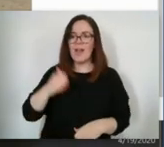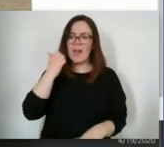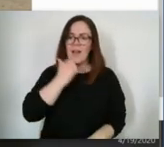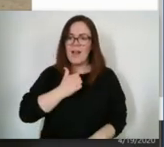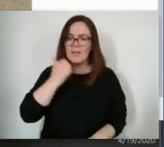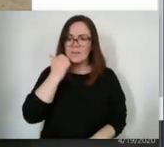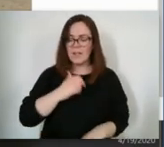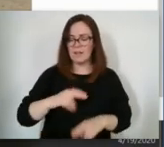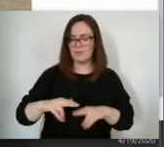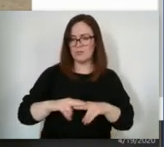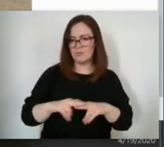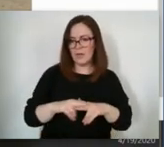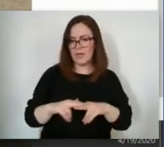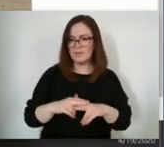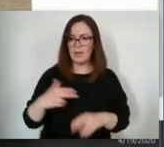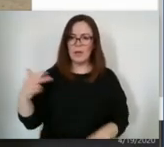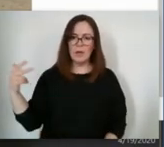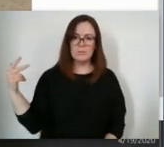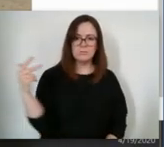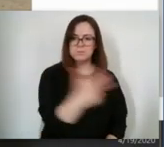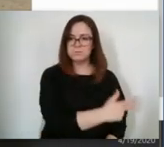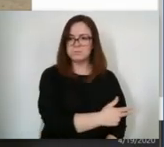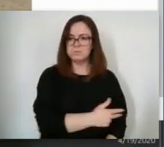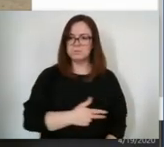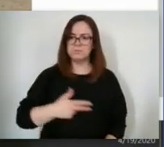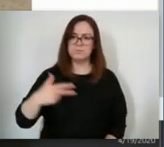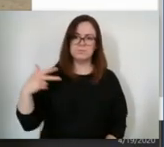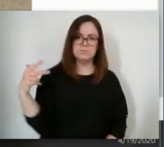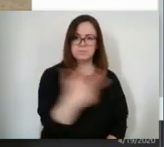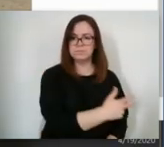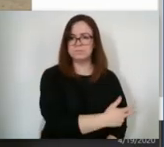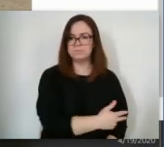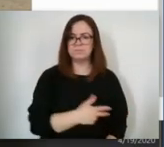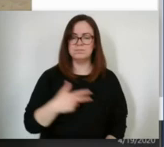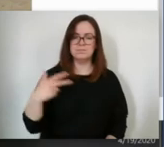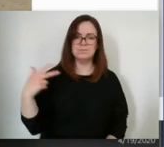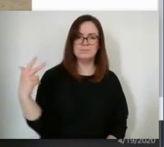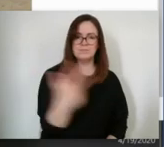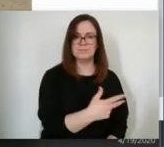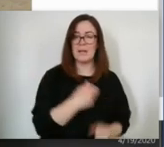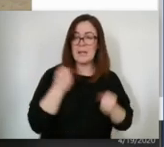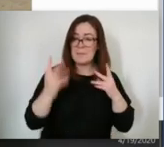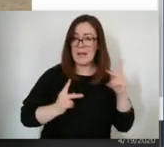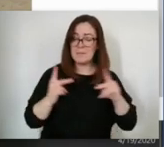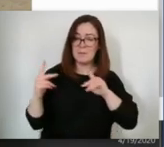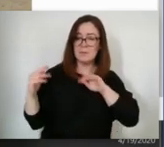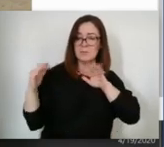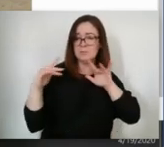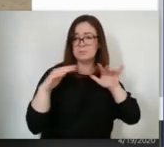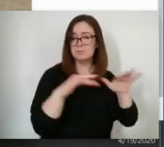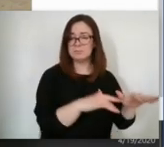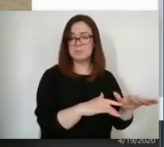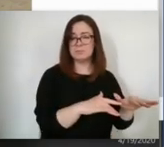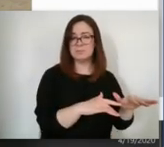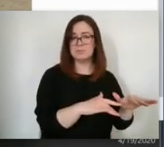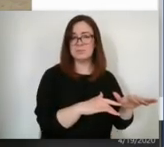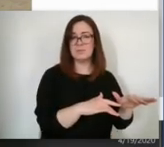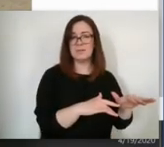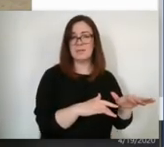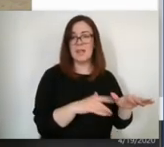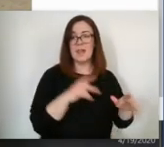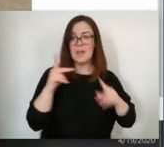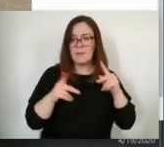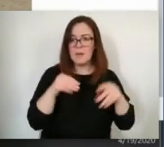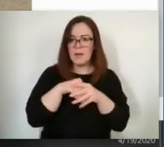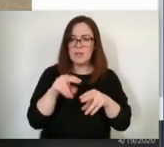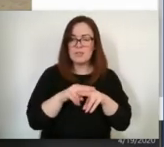thousands of passengers a week, going to and from Los Angeles. The towers were Uncle Sam's stage. The passengers were his